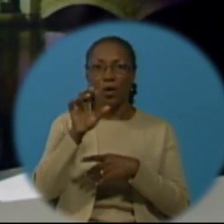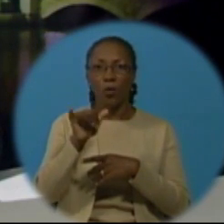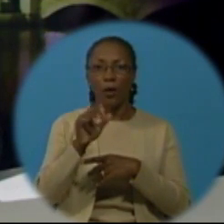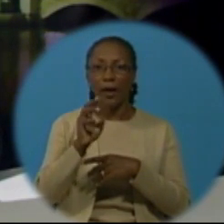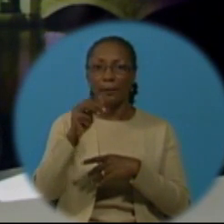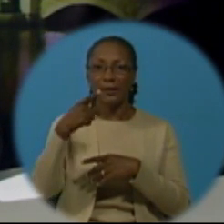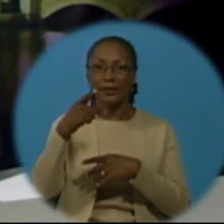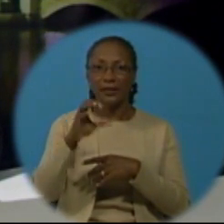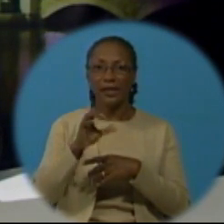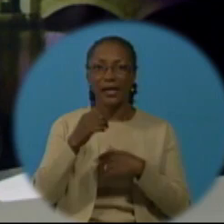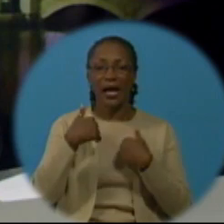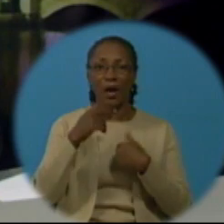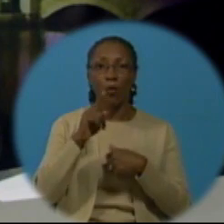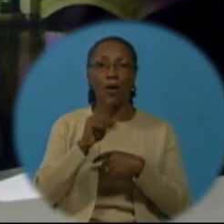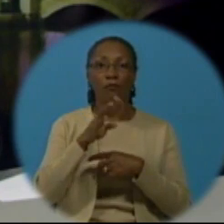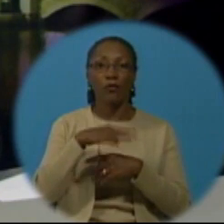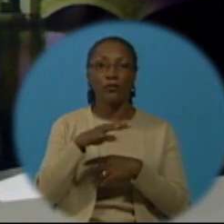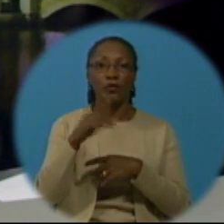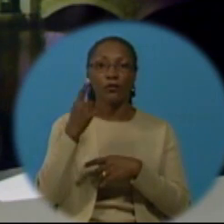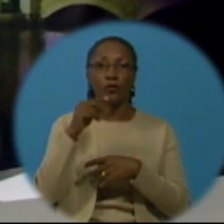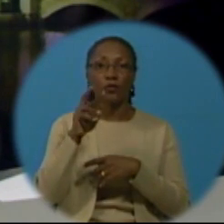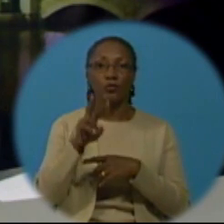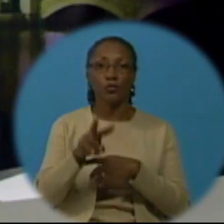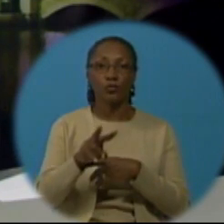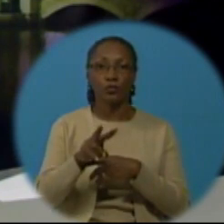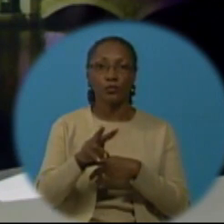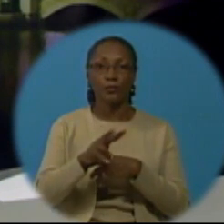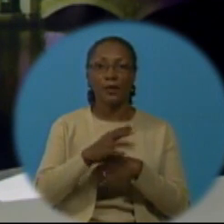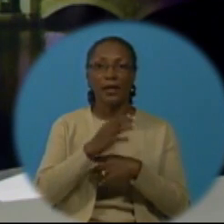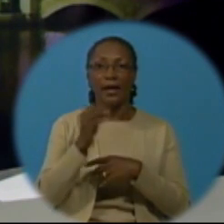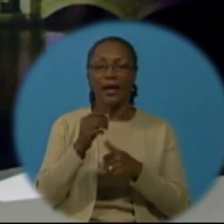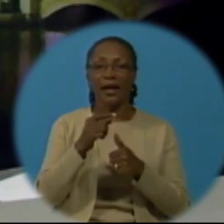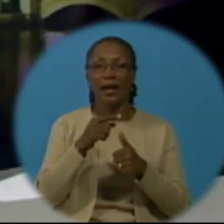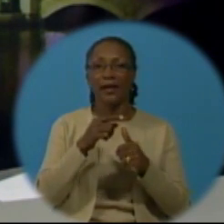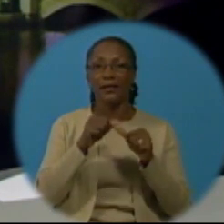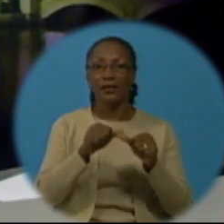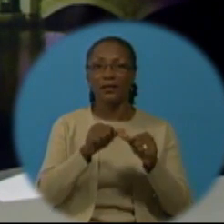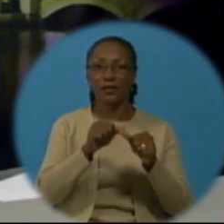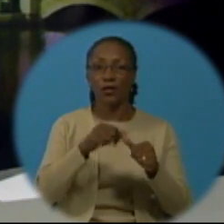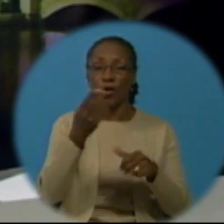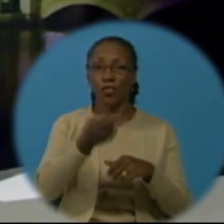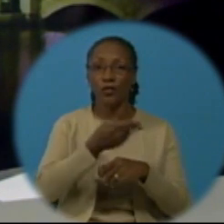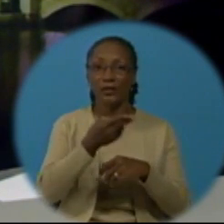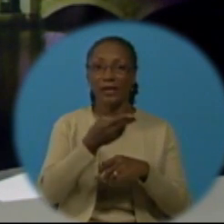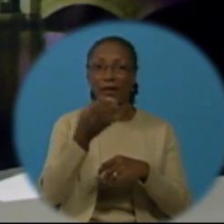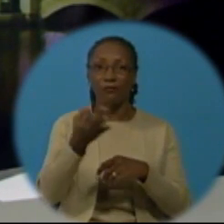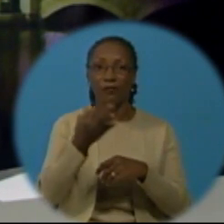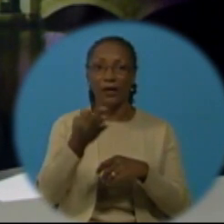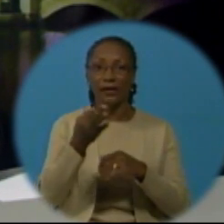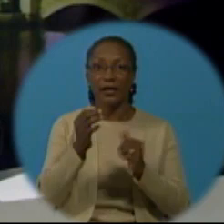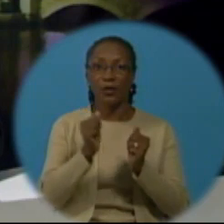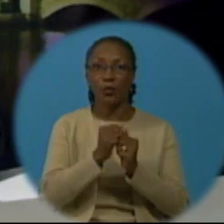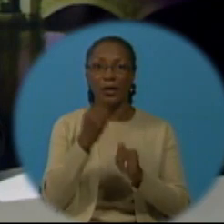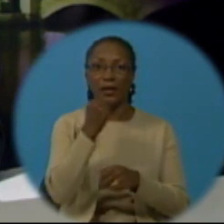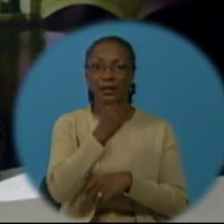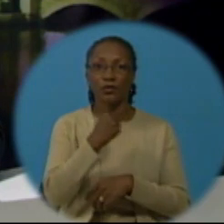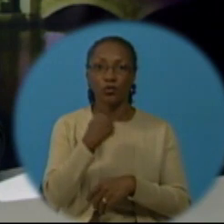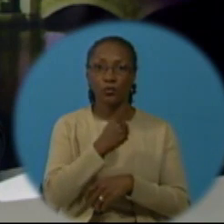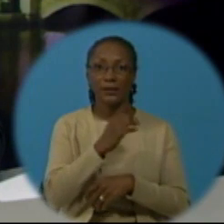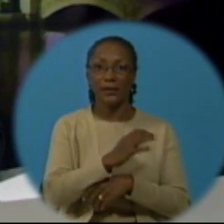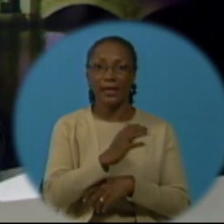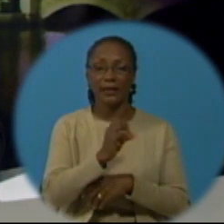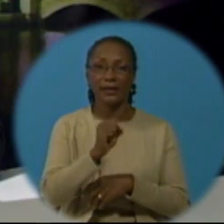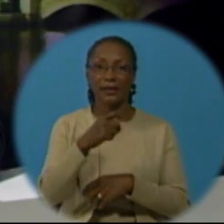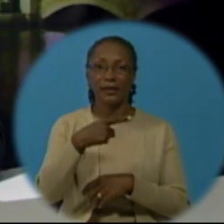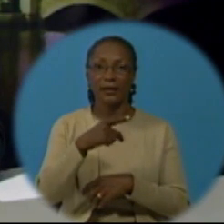for two off 18.1. The semifinals are Thursday and Friday, with Supercenter Spartan taking on ASA Field